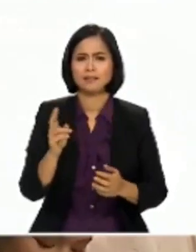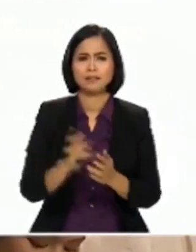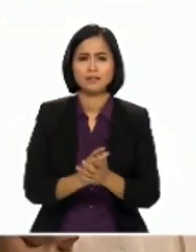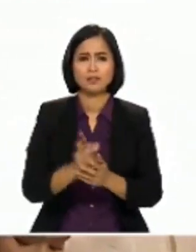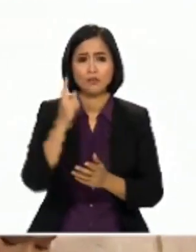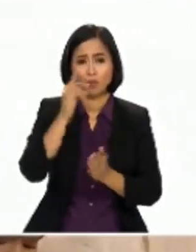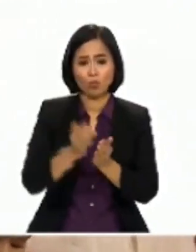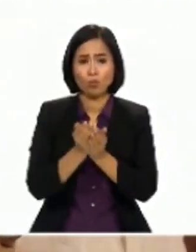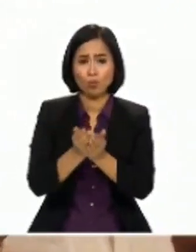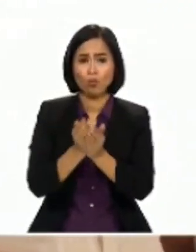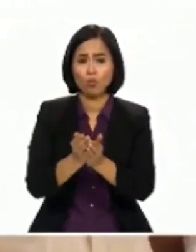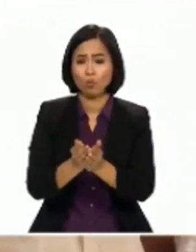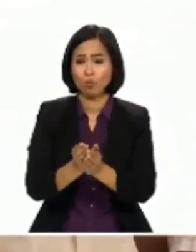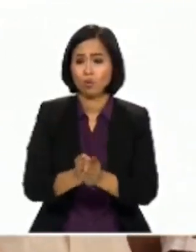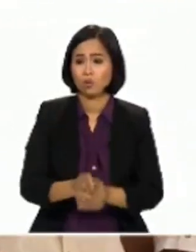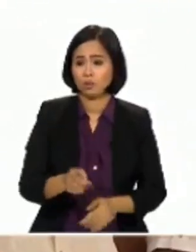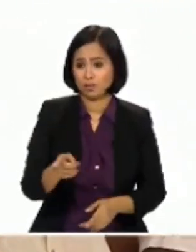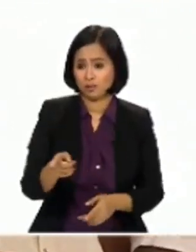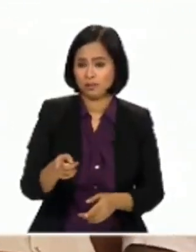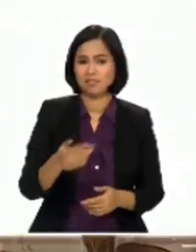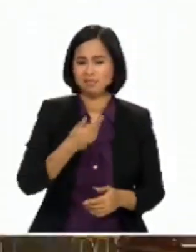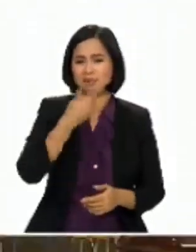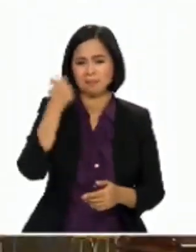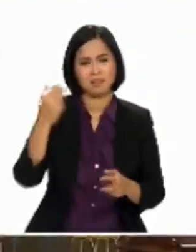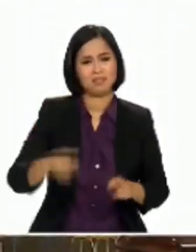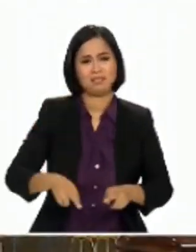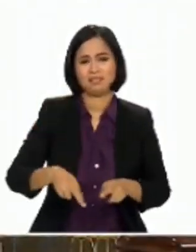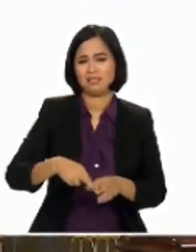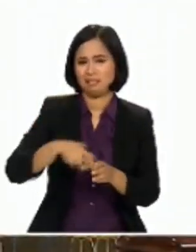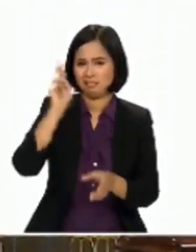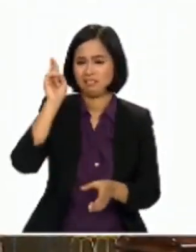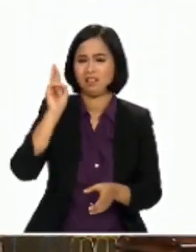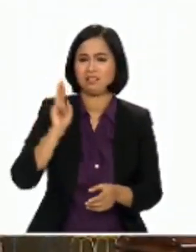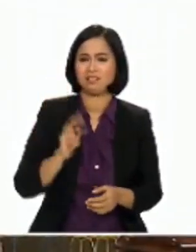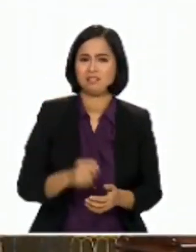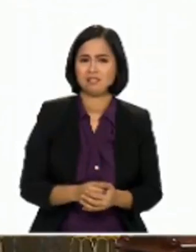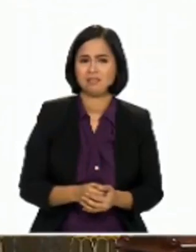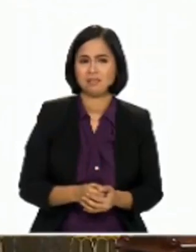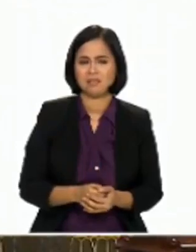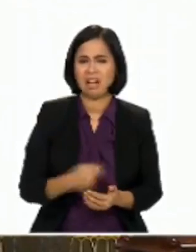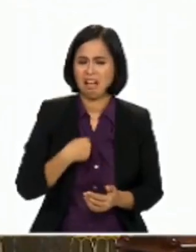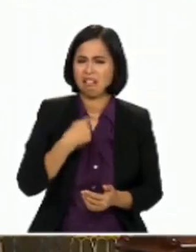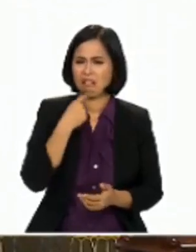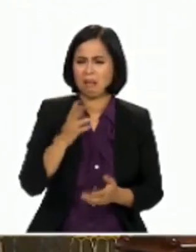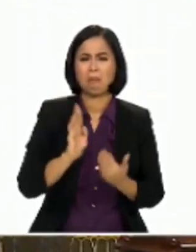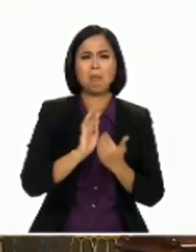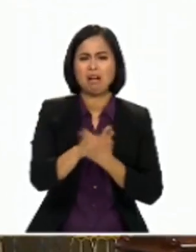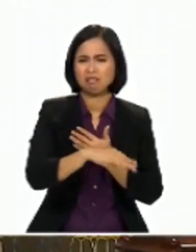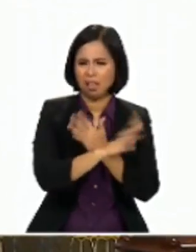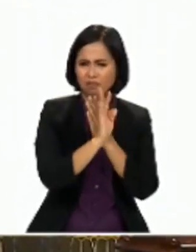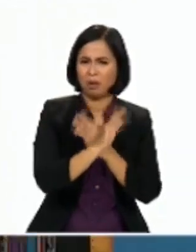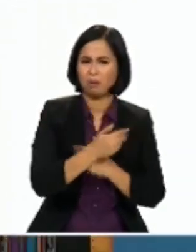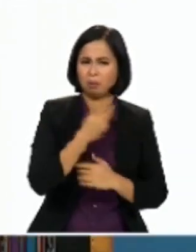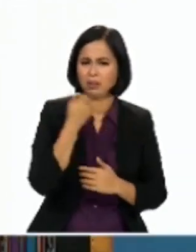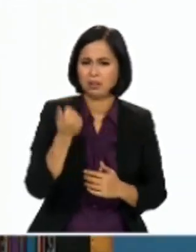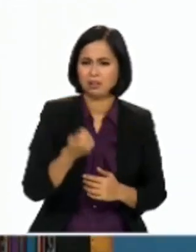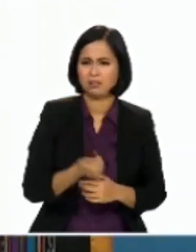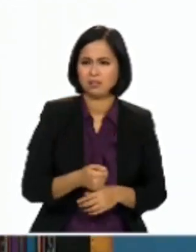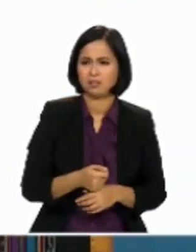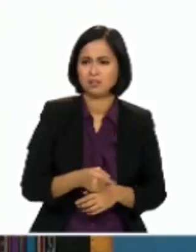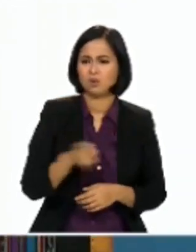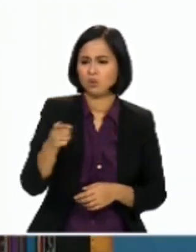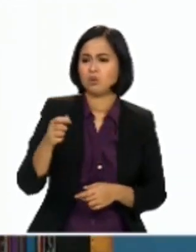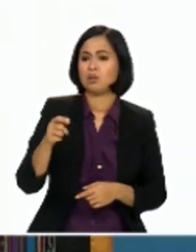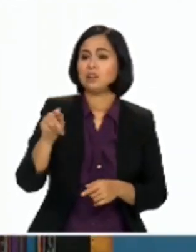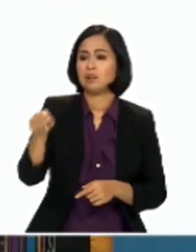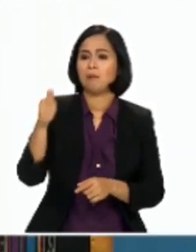I will step down now. I am residing. I'll go back to Davao. You do the explaining to